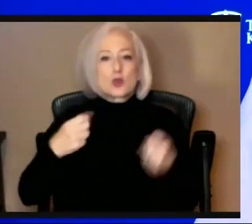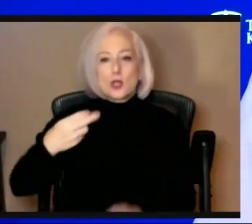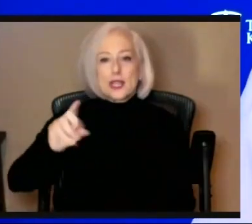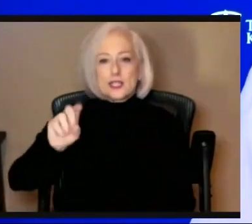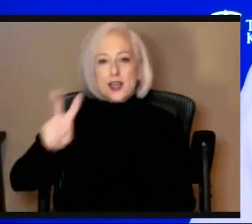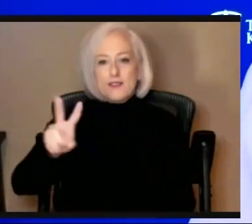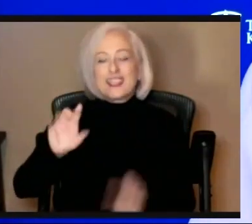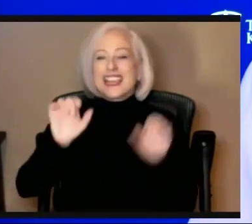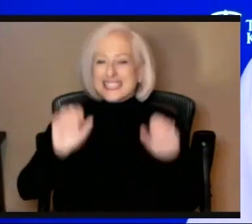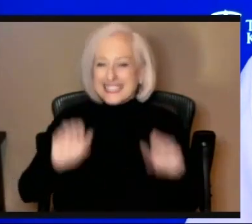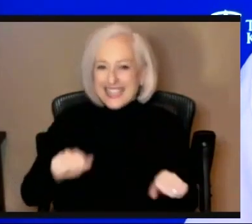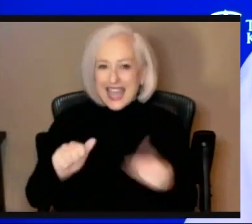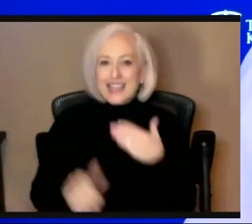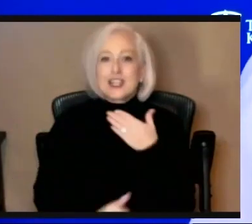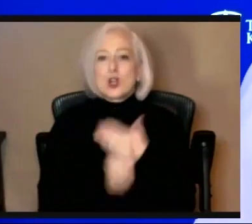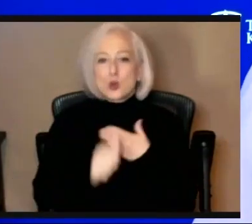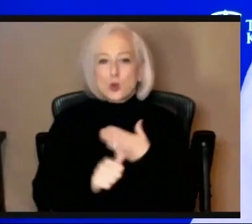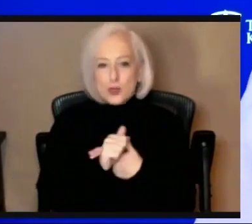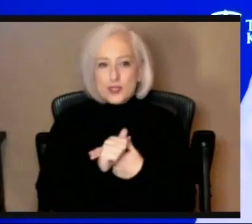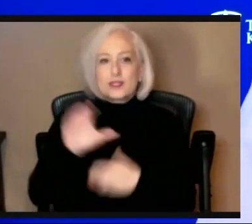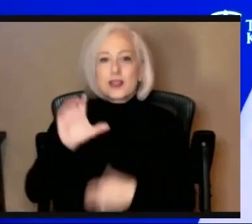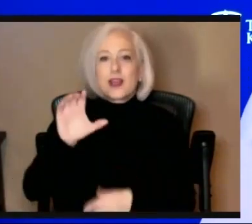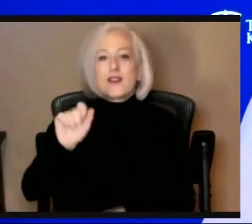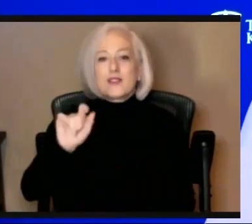of cancers for sure.